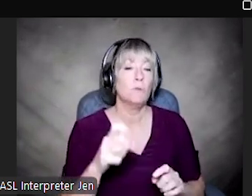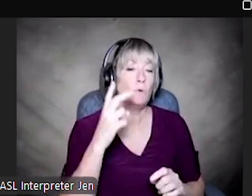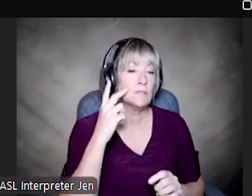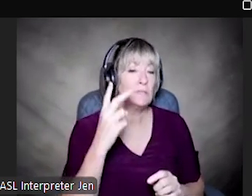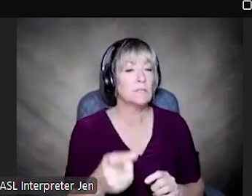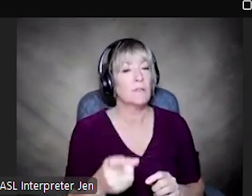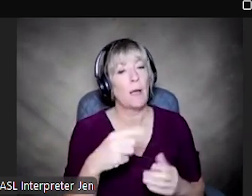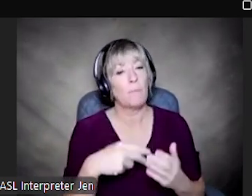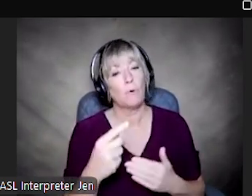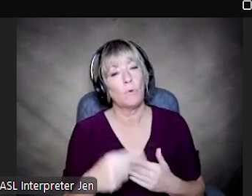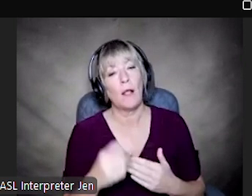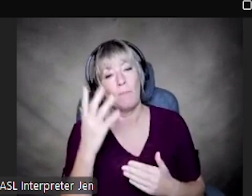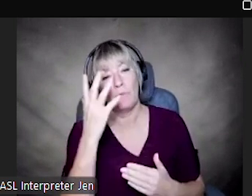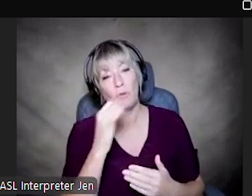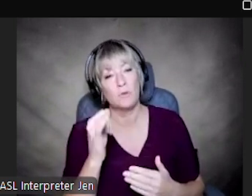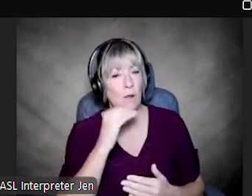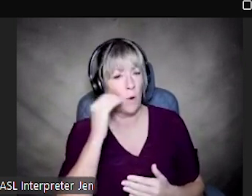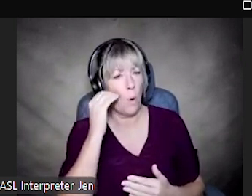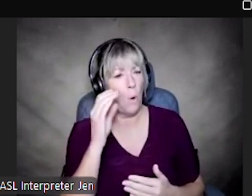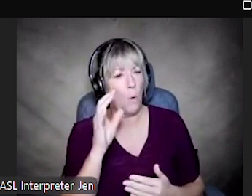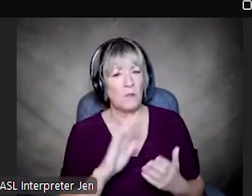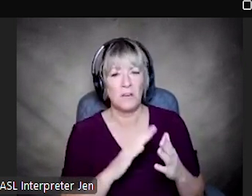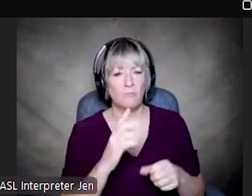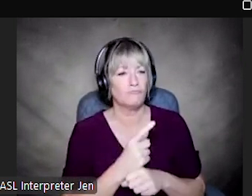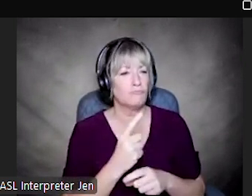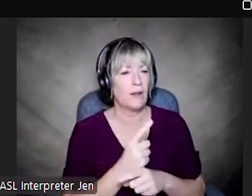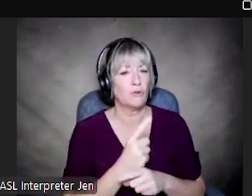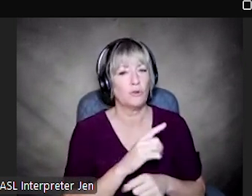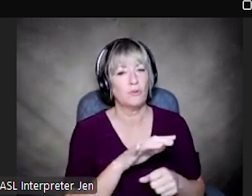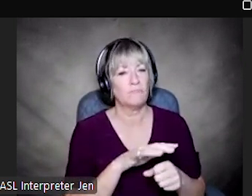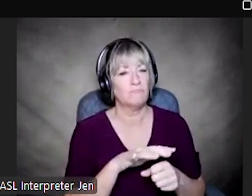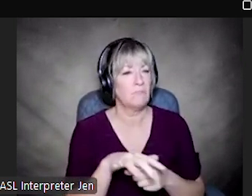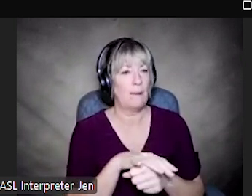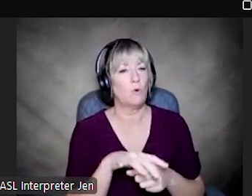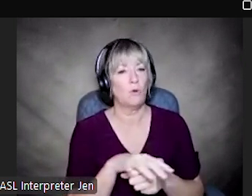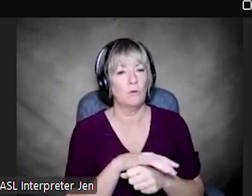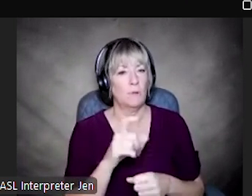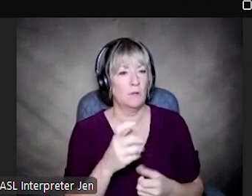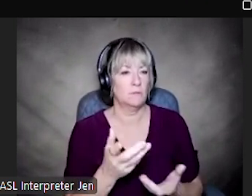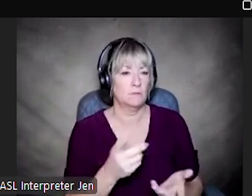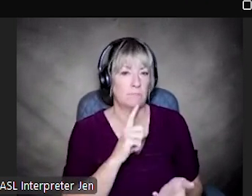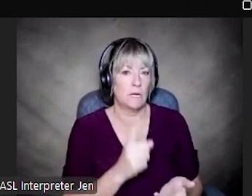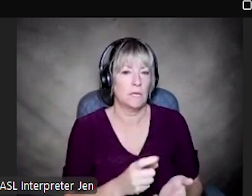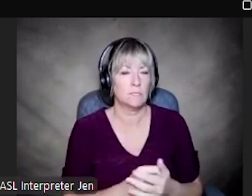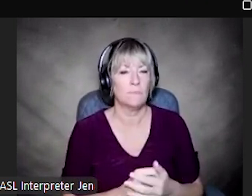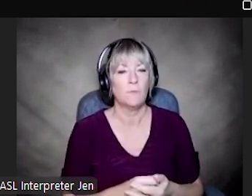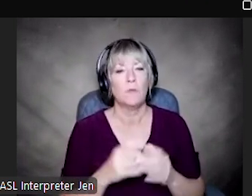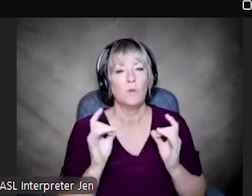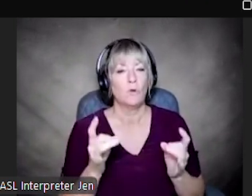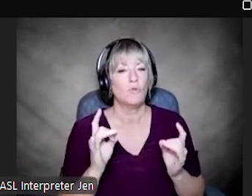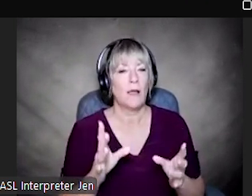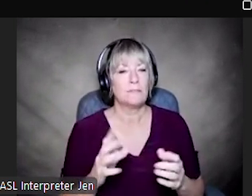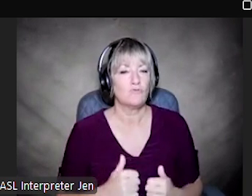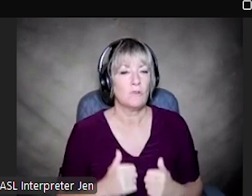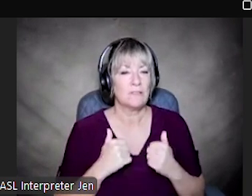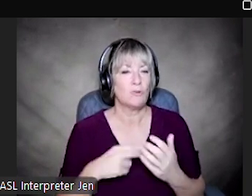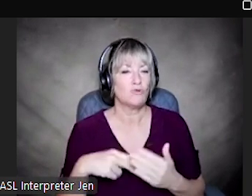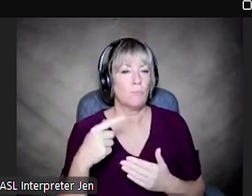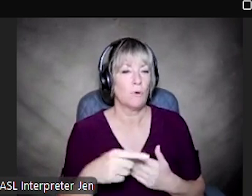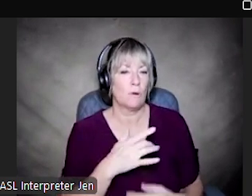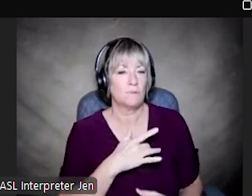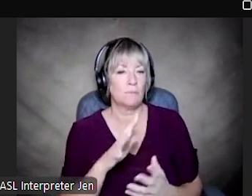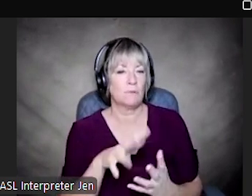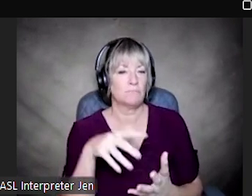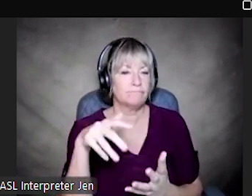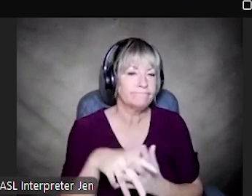this program looks like a home in a neighborhood, because that's kind of what it is. Crisis residential programs typically are